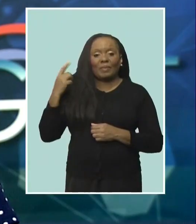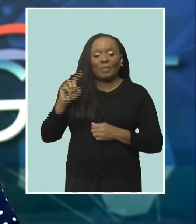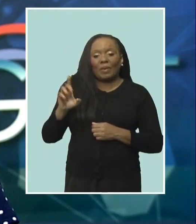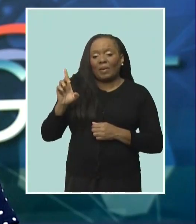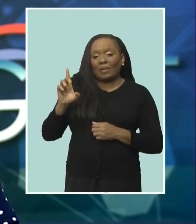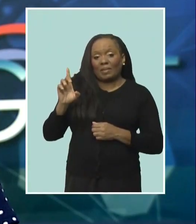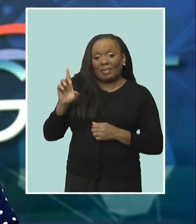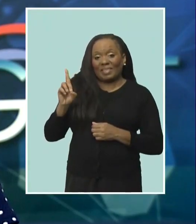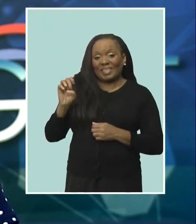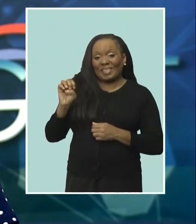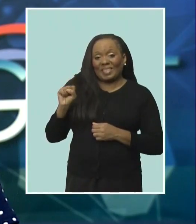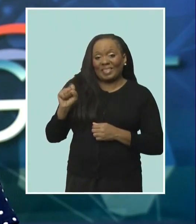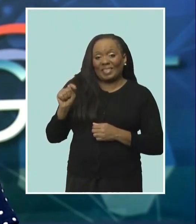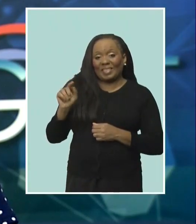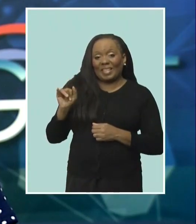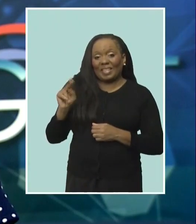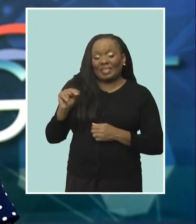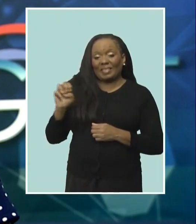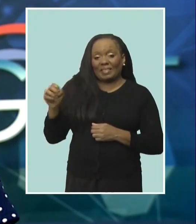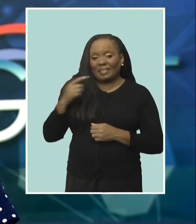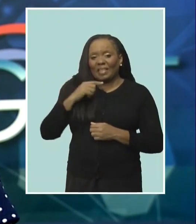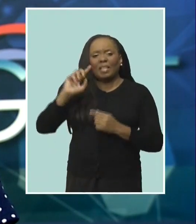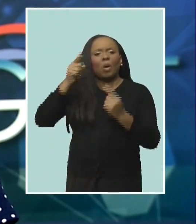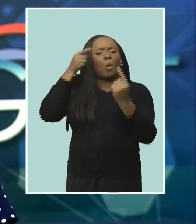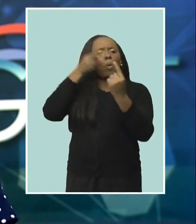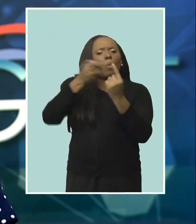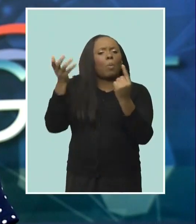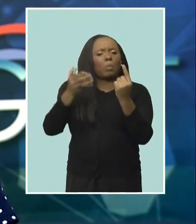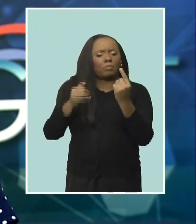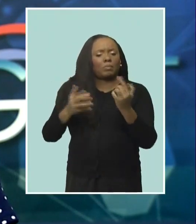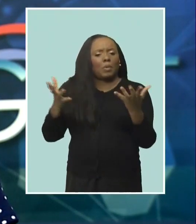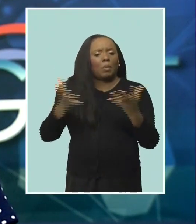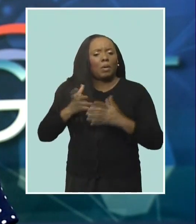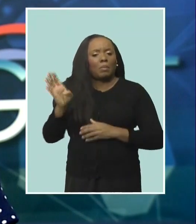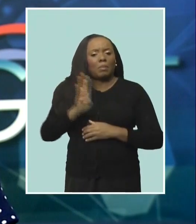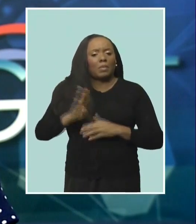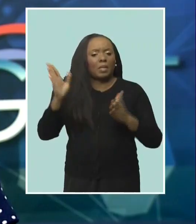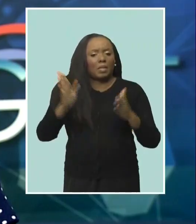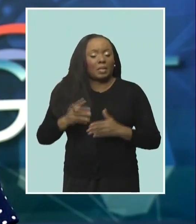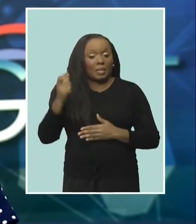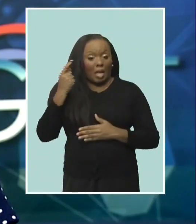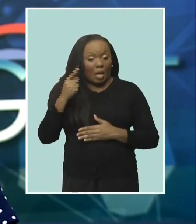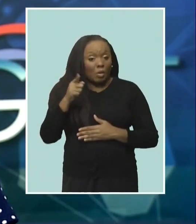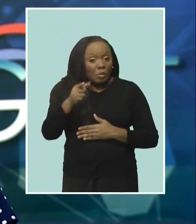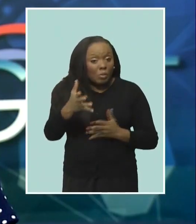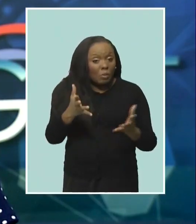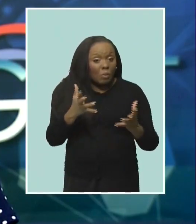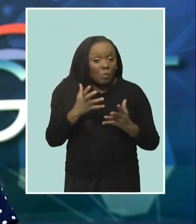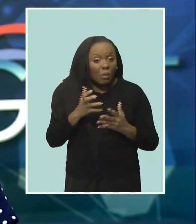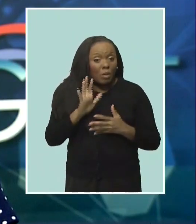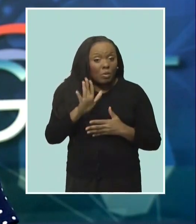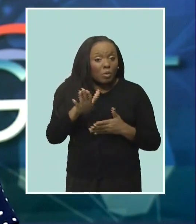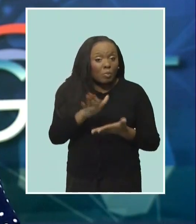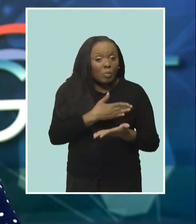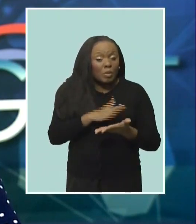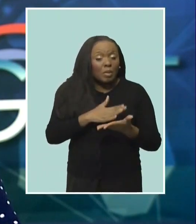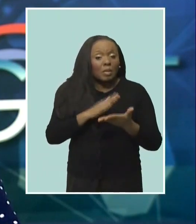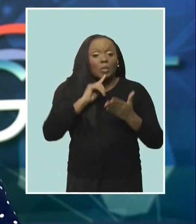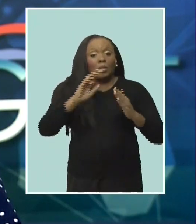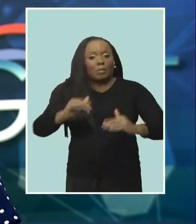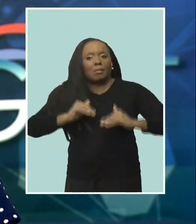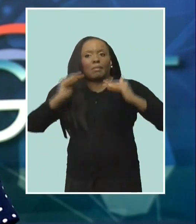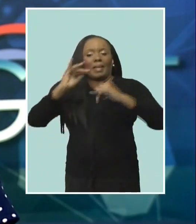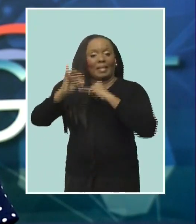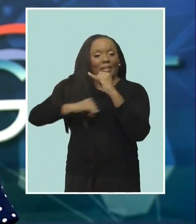Cummins, says the objective of the seminar is to get nationals to understand that in order for local music to get to an international